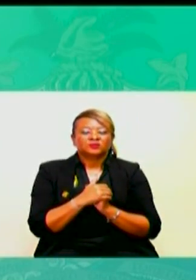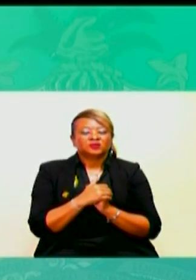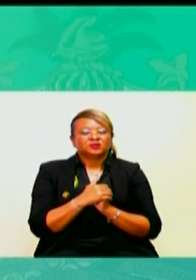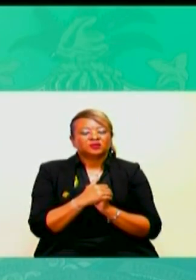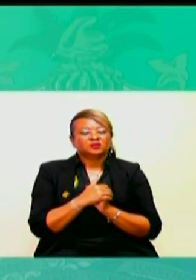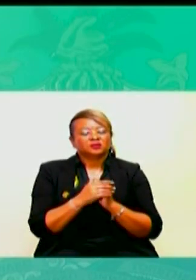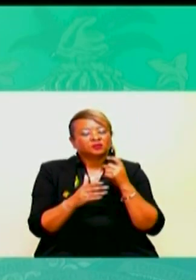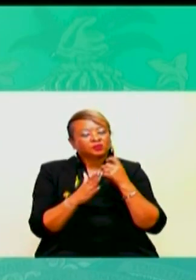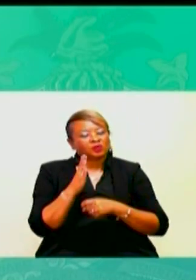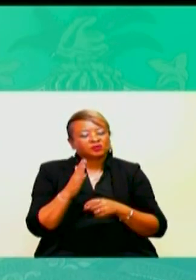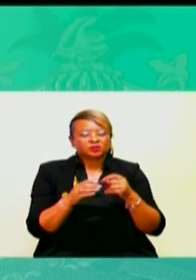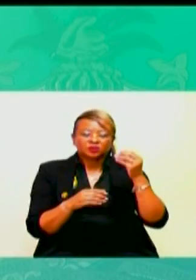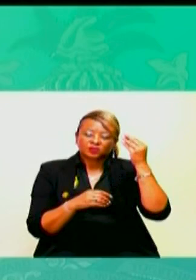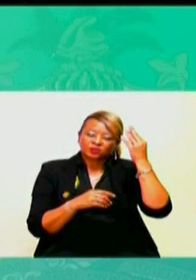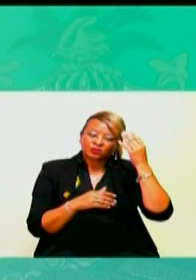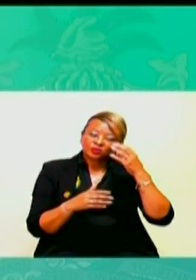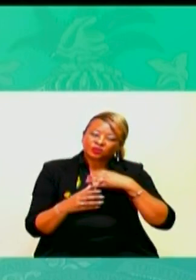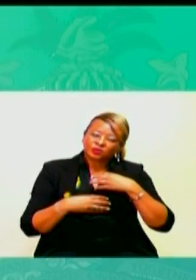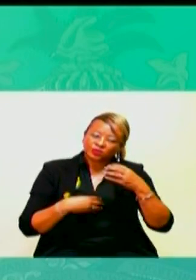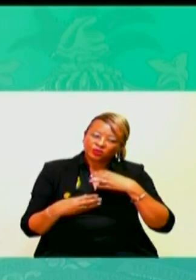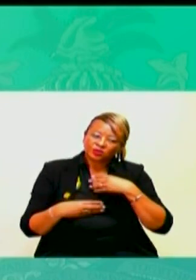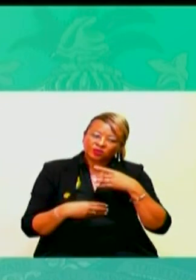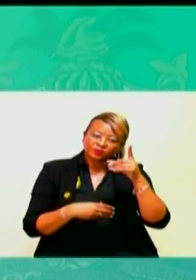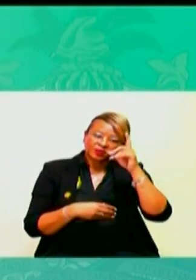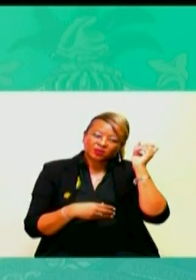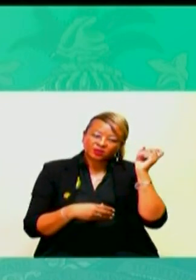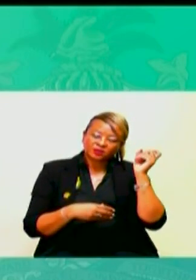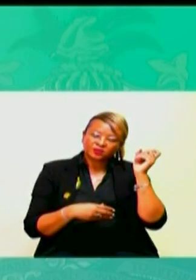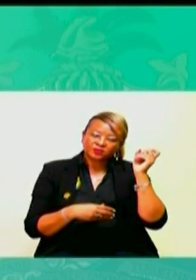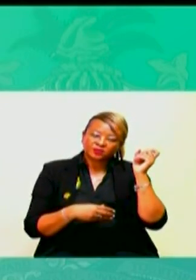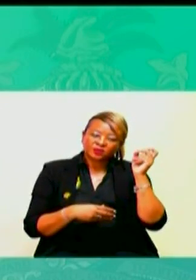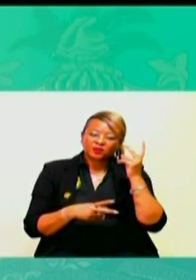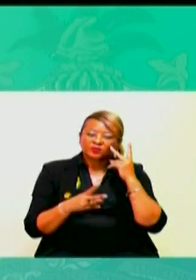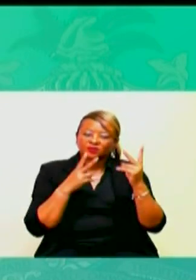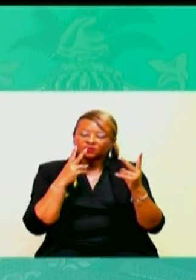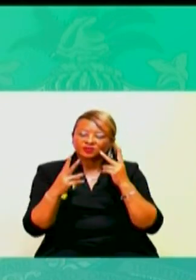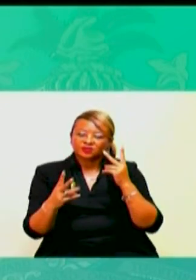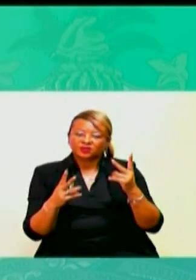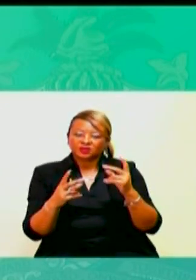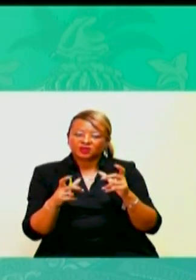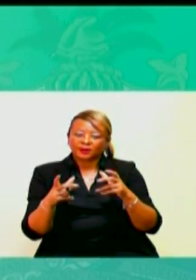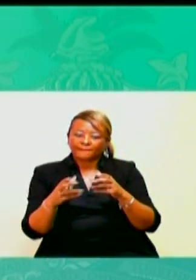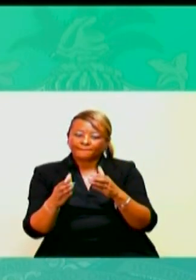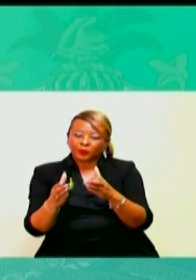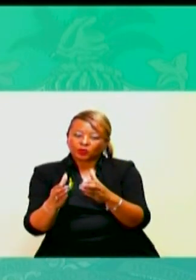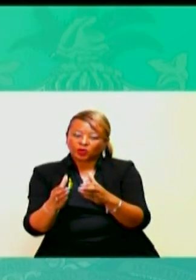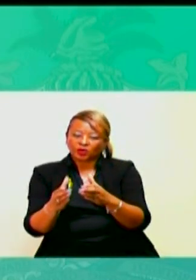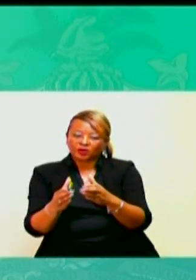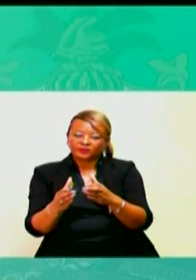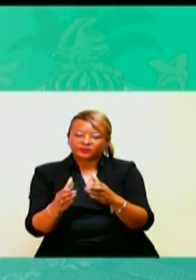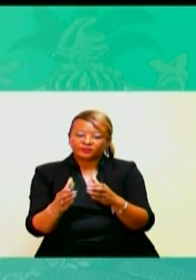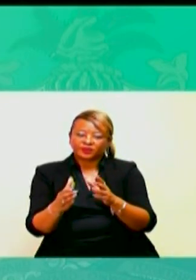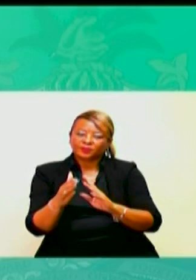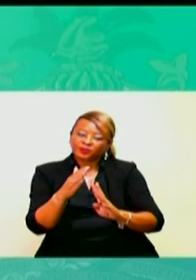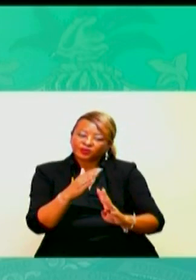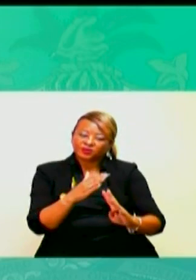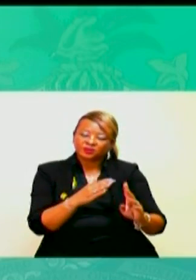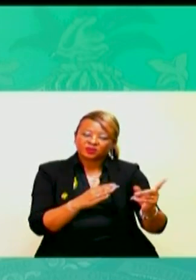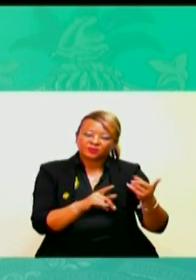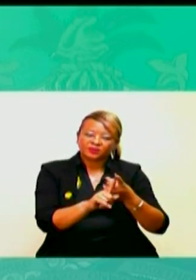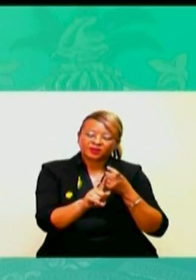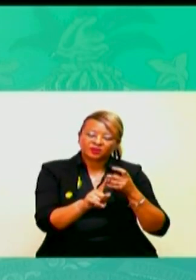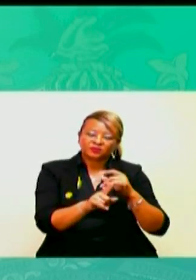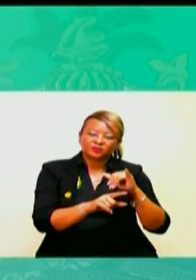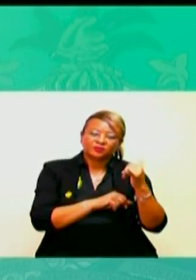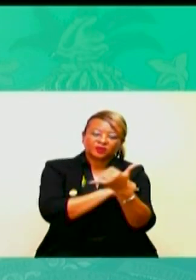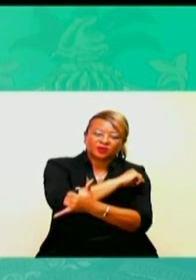concern because whereas traditionally we would have seen a boatload of irregular migrants from one particular country, we are